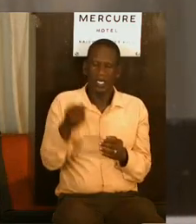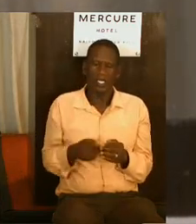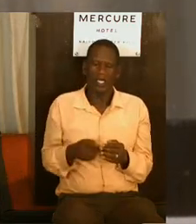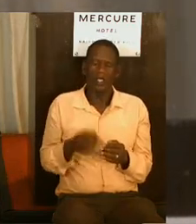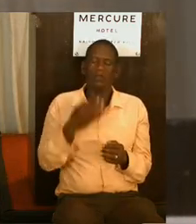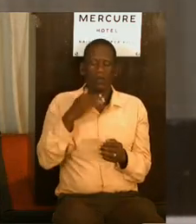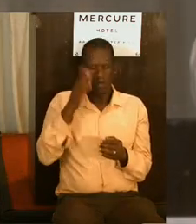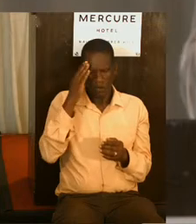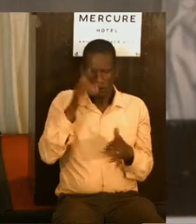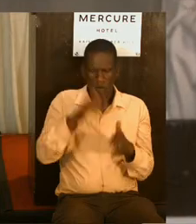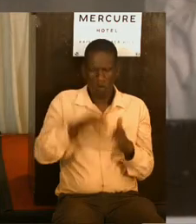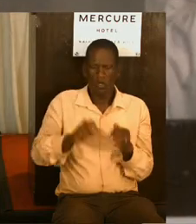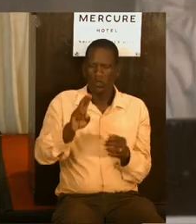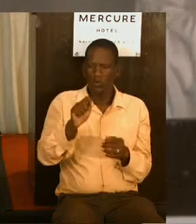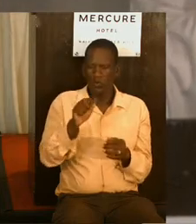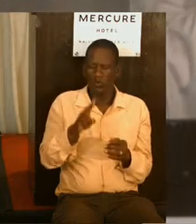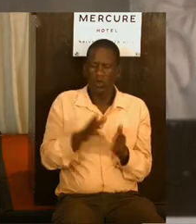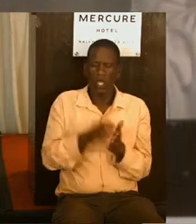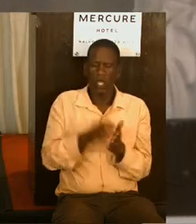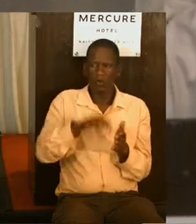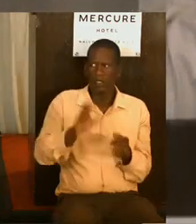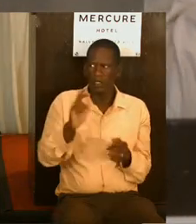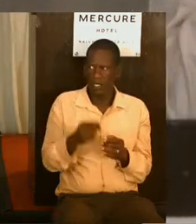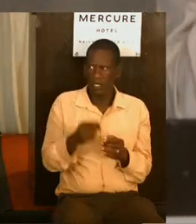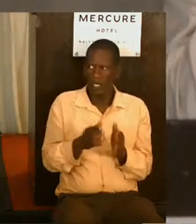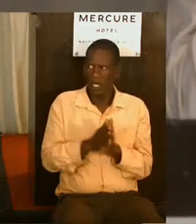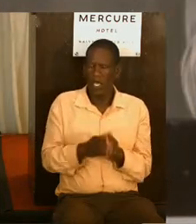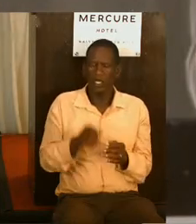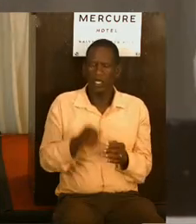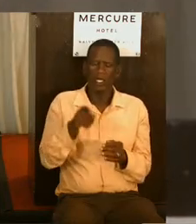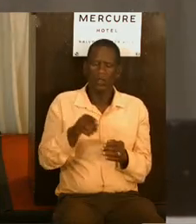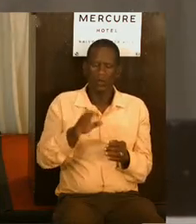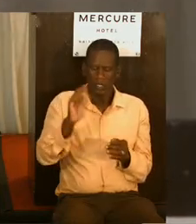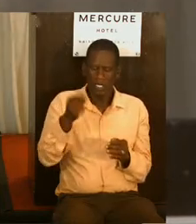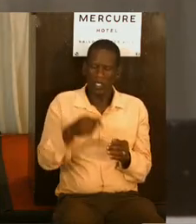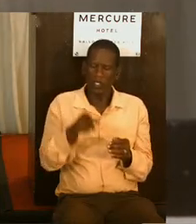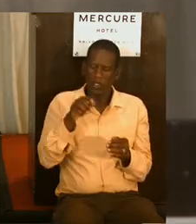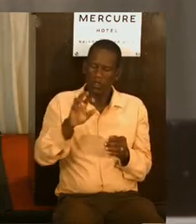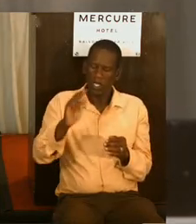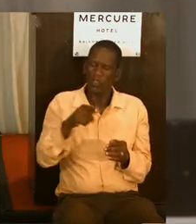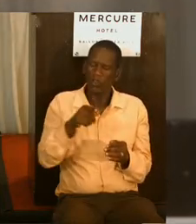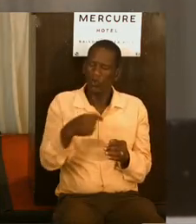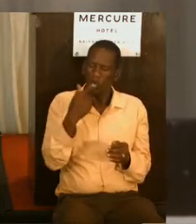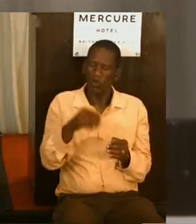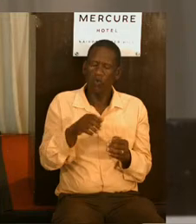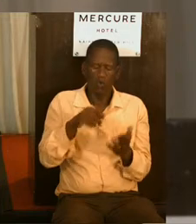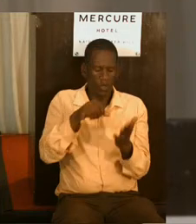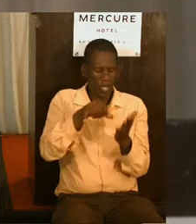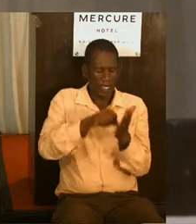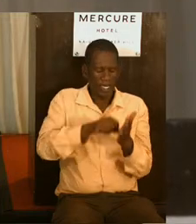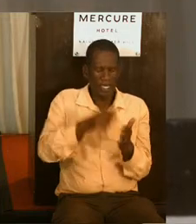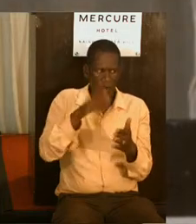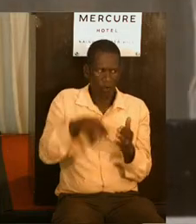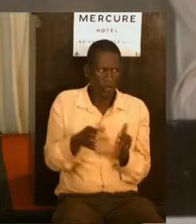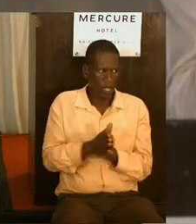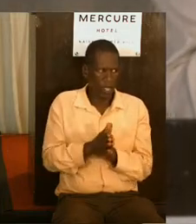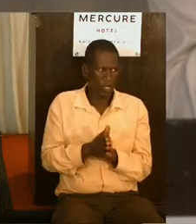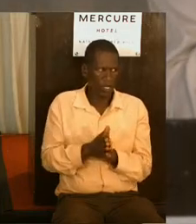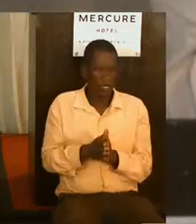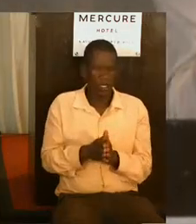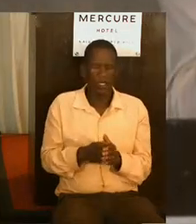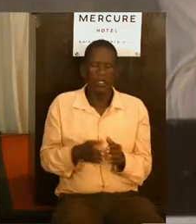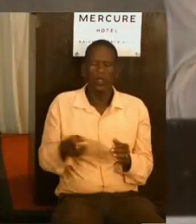we wanted to know what is Hutu and what is Kenya and you as a Kenyan who are you what is your identity and